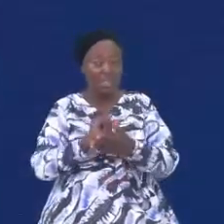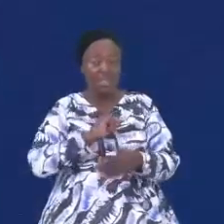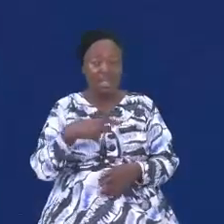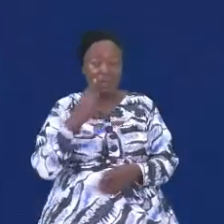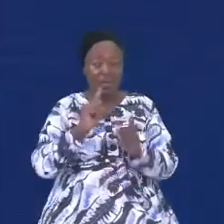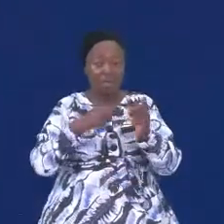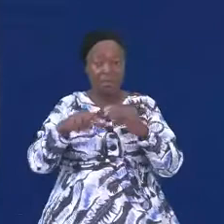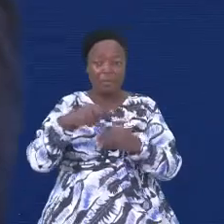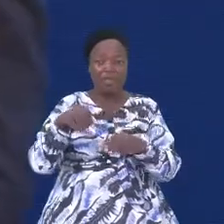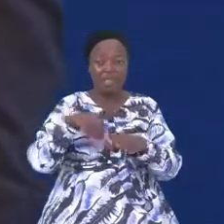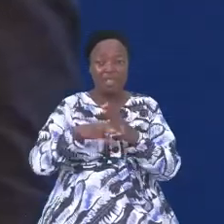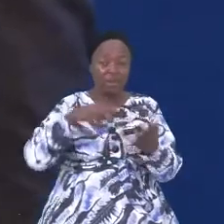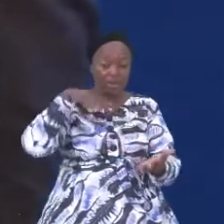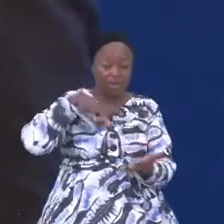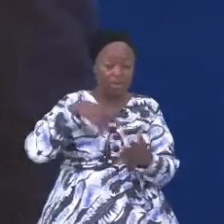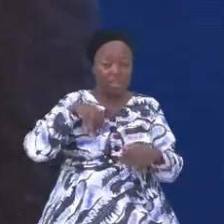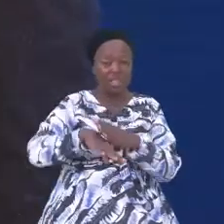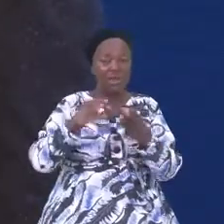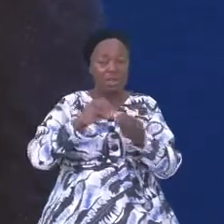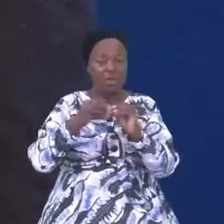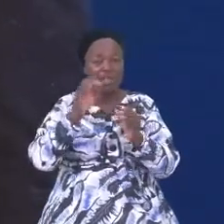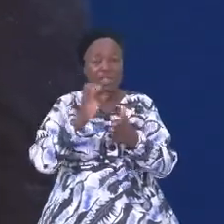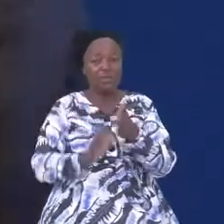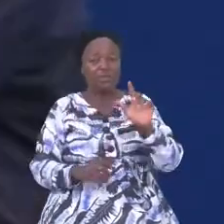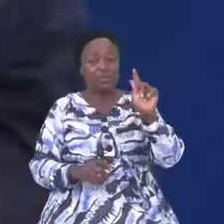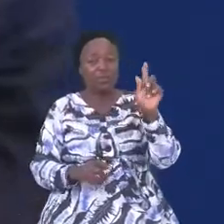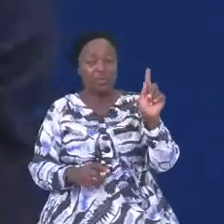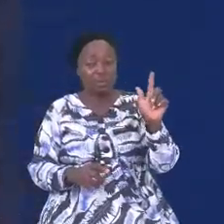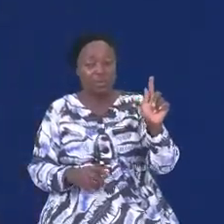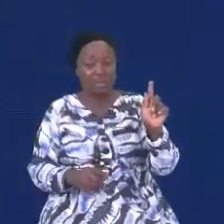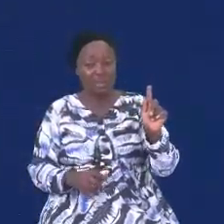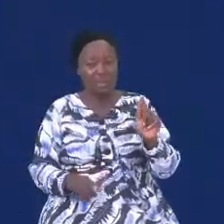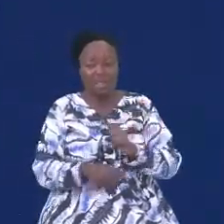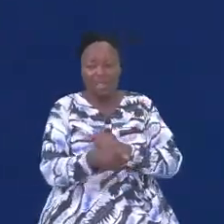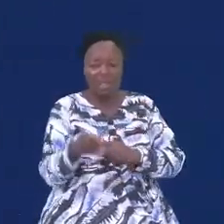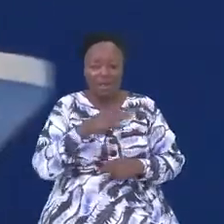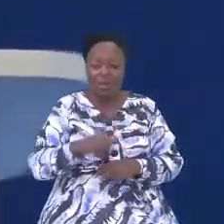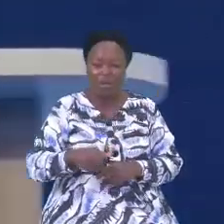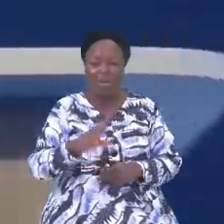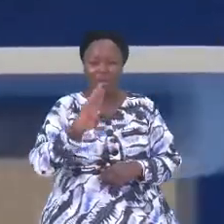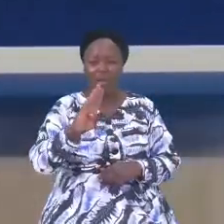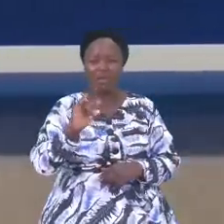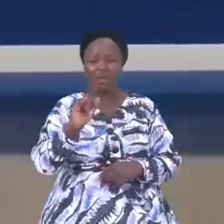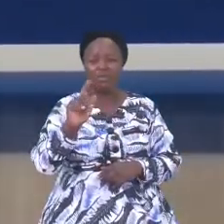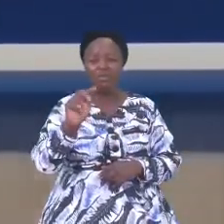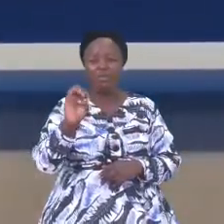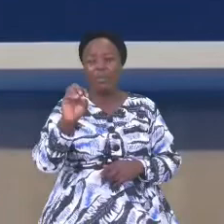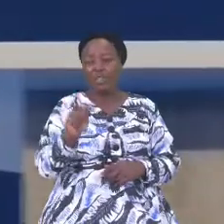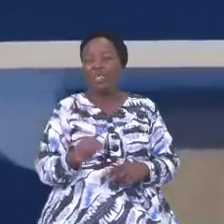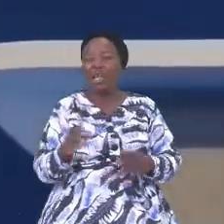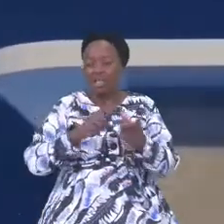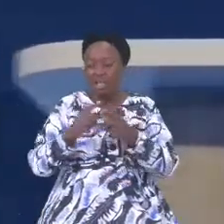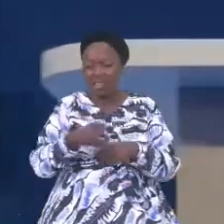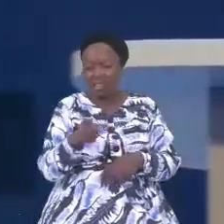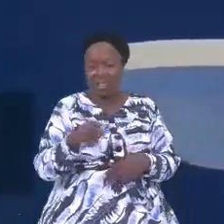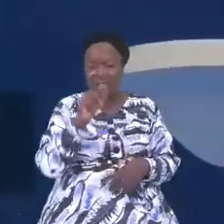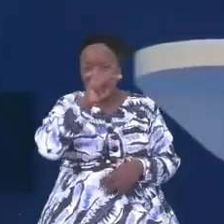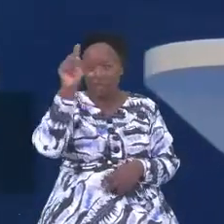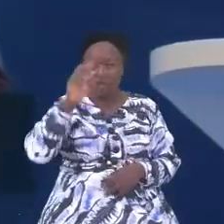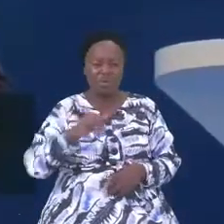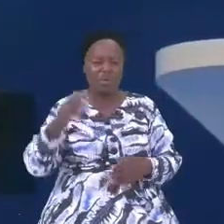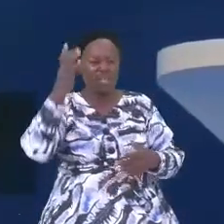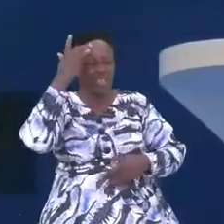our story in Numbers chapter 21? They were beaten and therefore they were sick, and they were